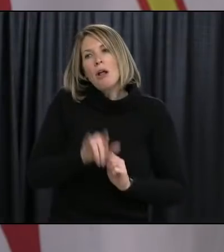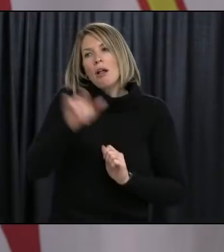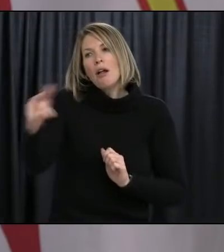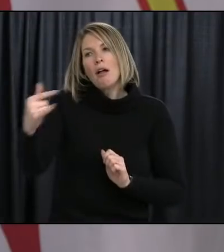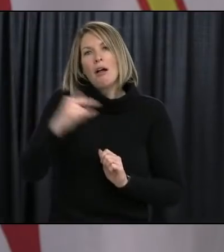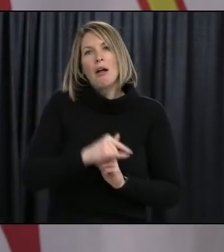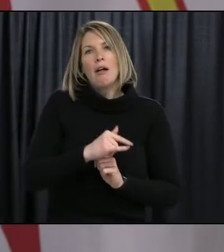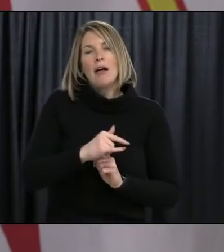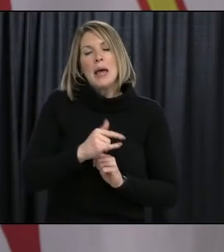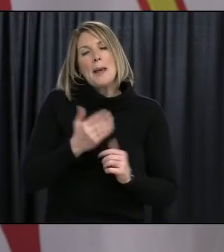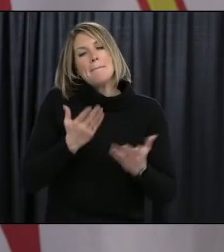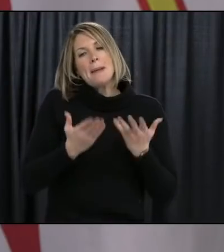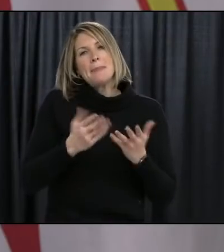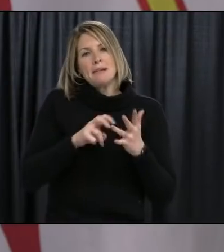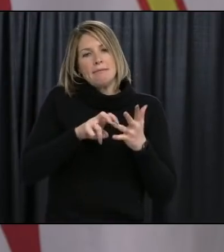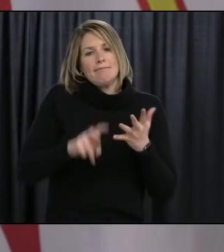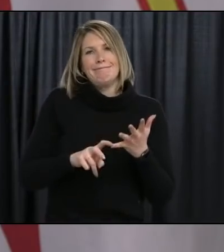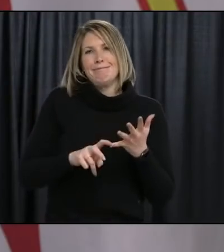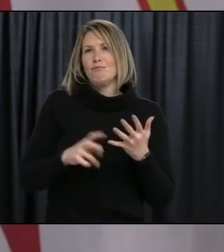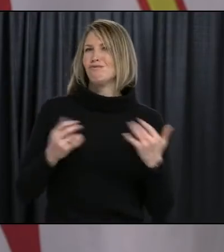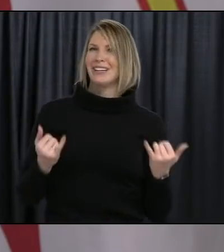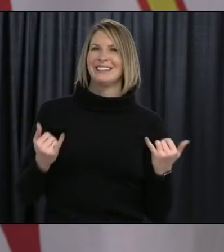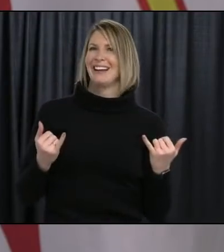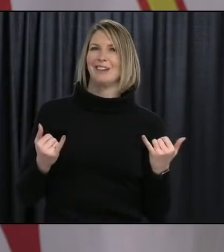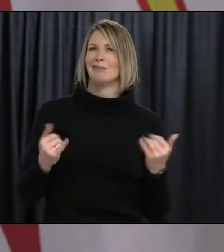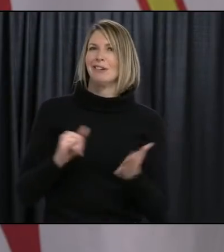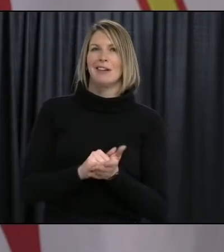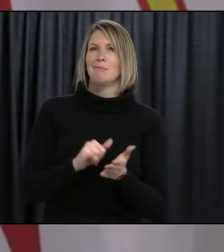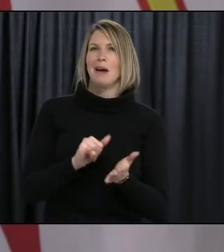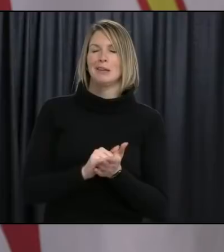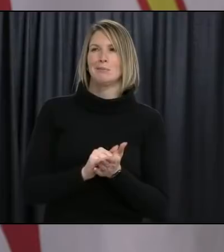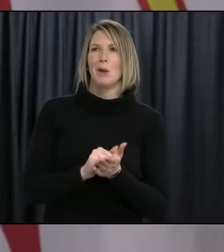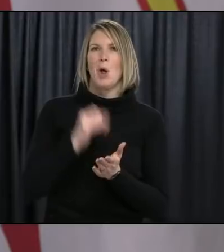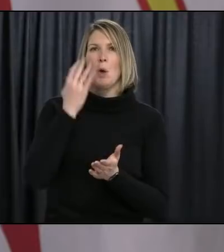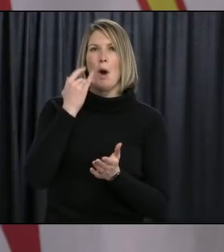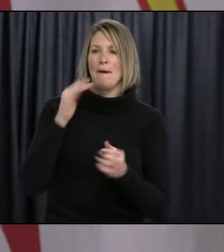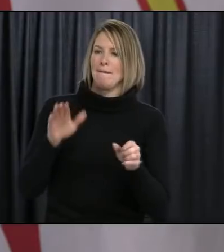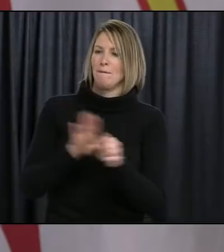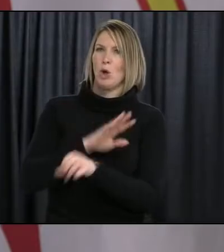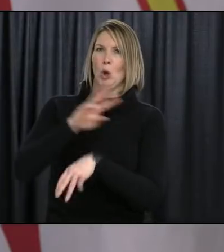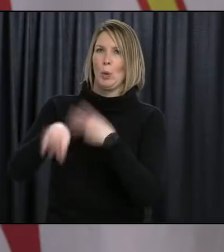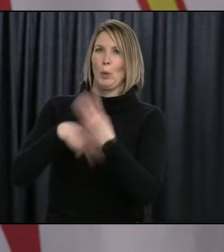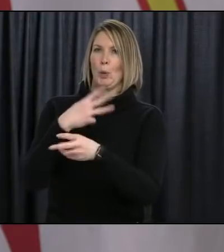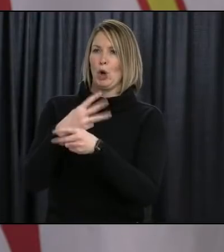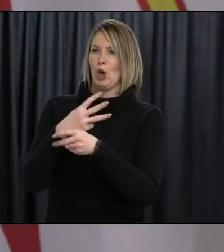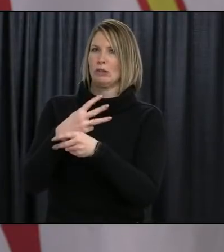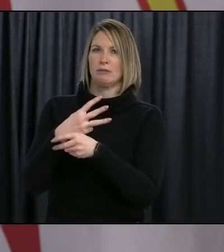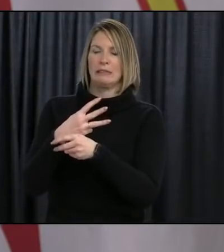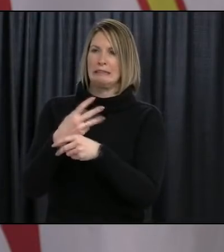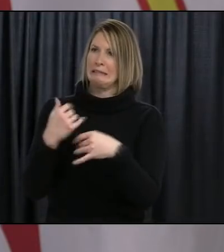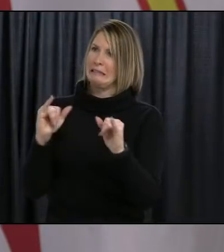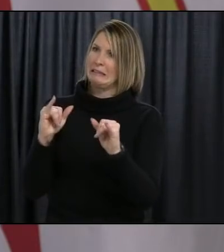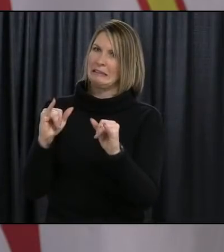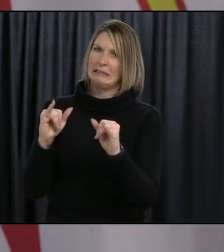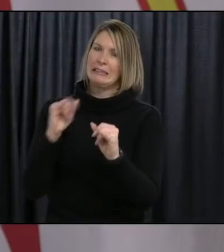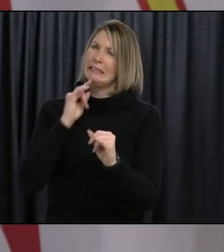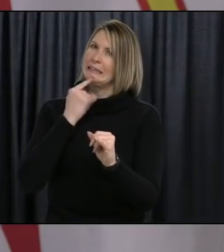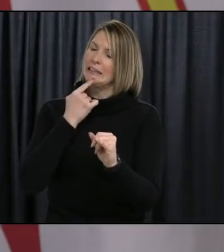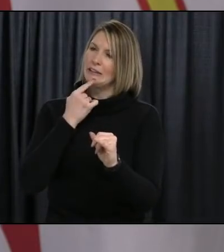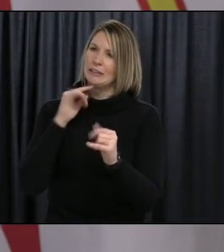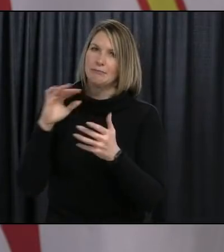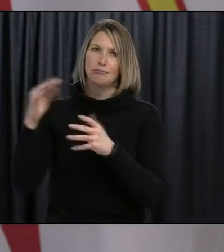really something that's doable at this point. Certainly, we've always said that in order to